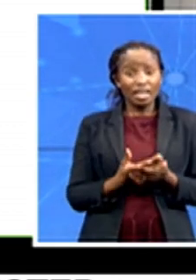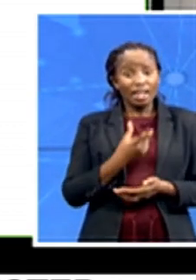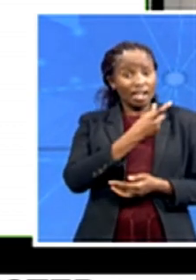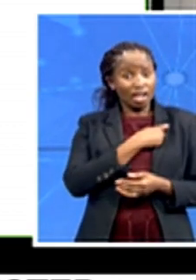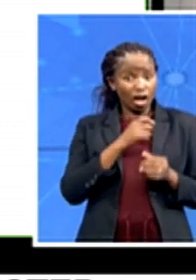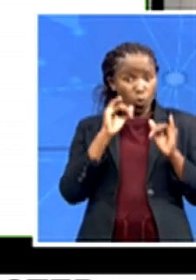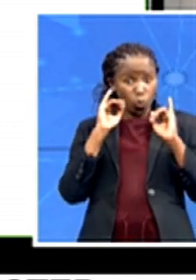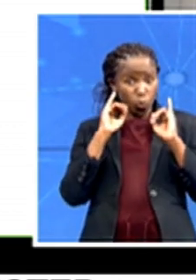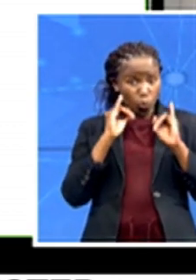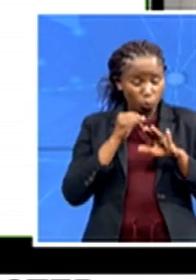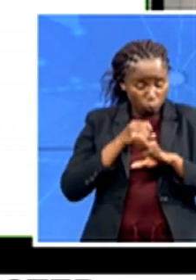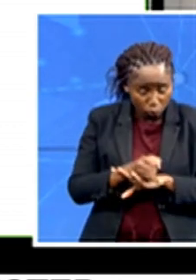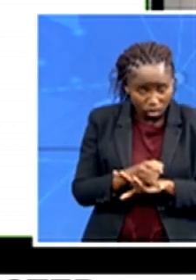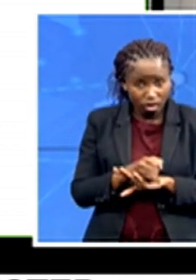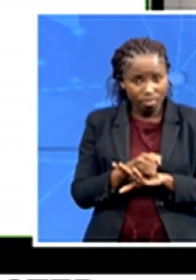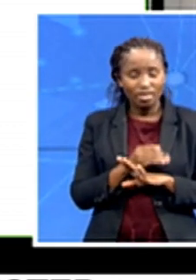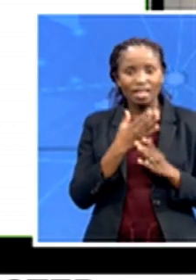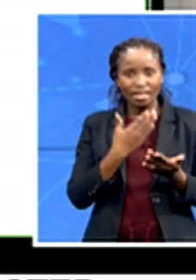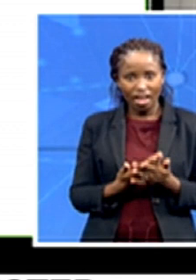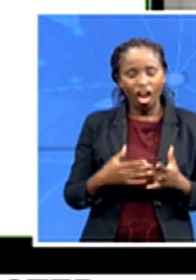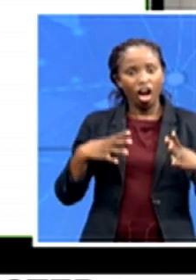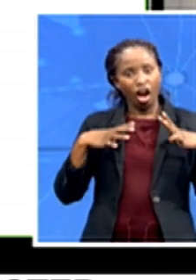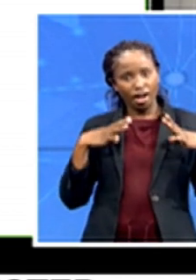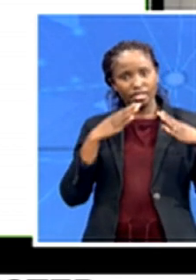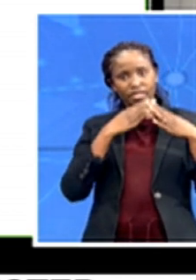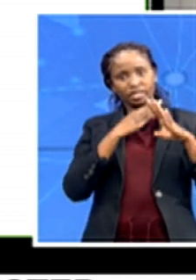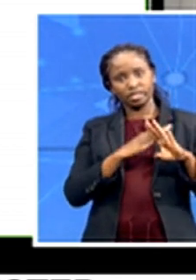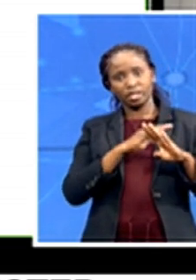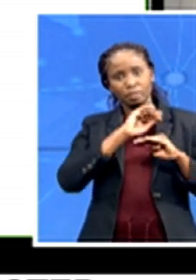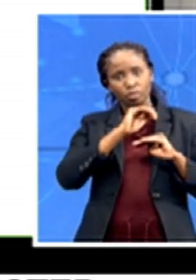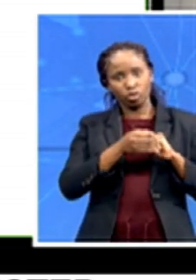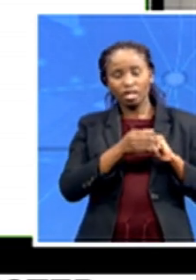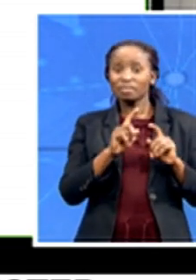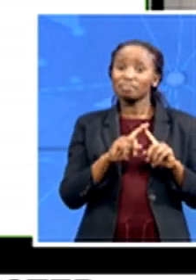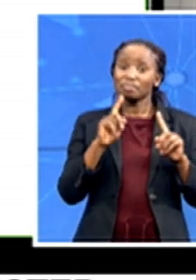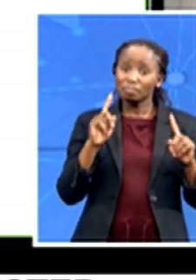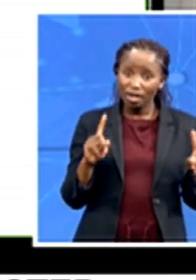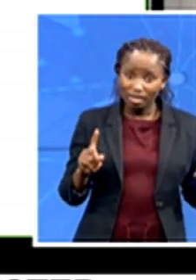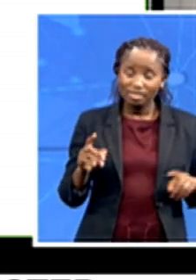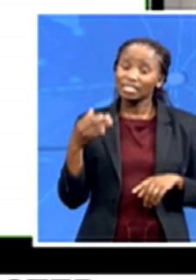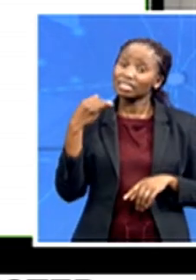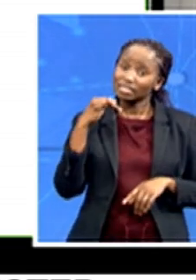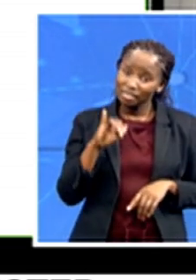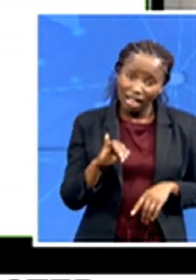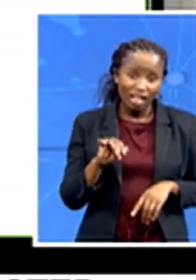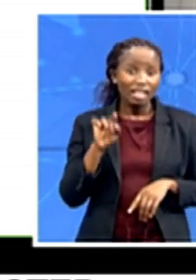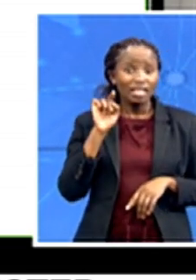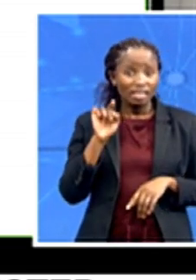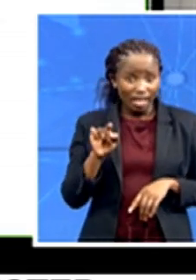them, but still it cannot protect them or prevent them from dying from a chronic illness.